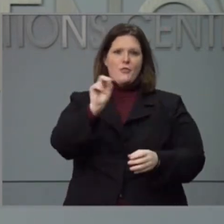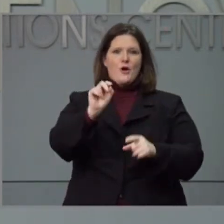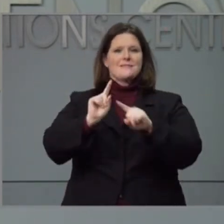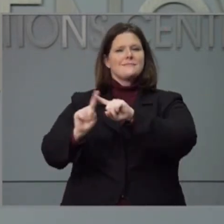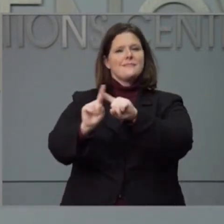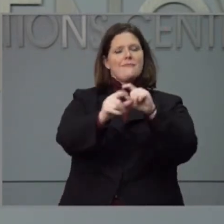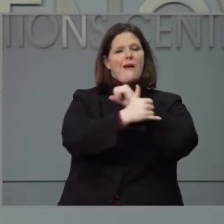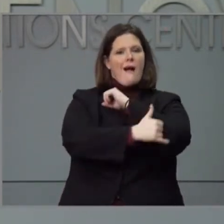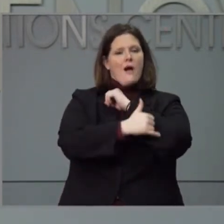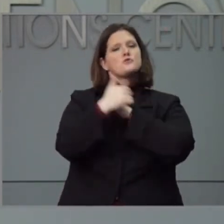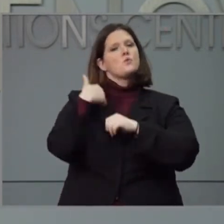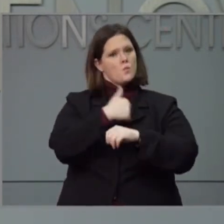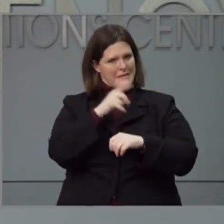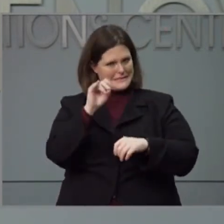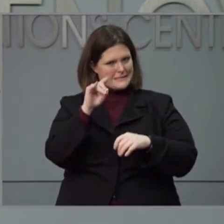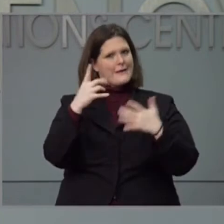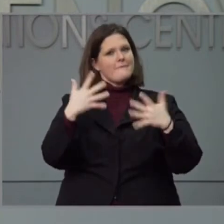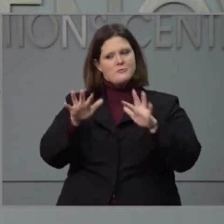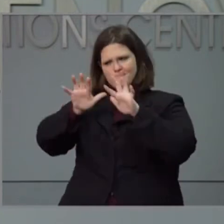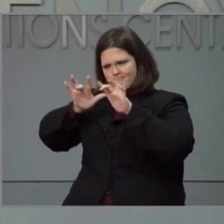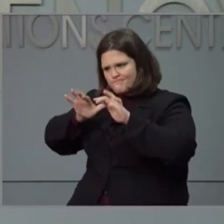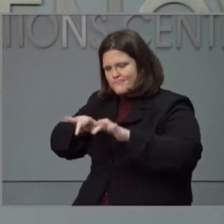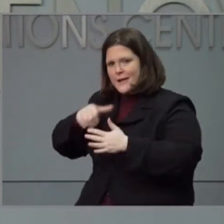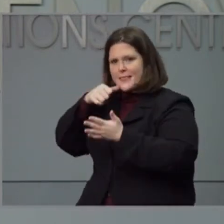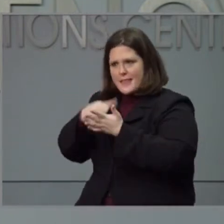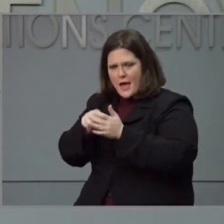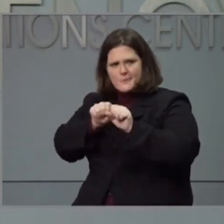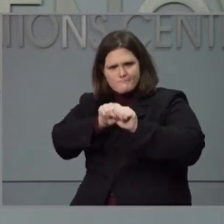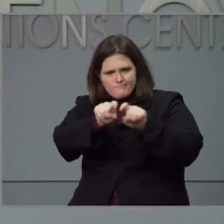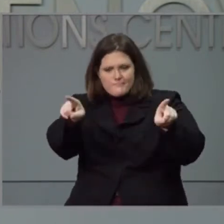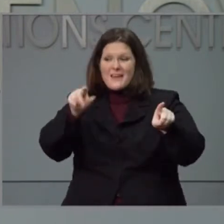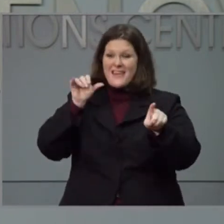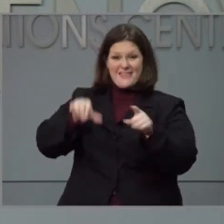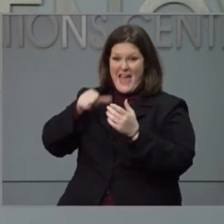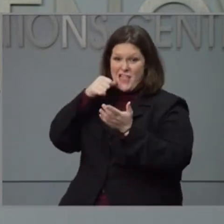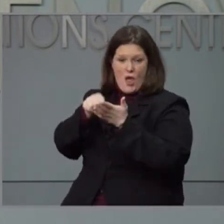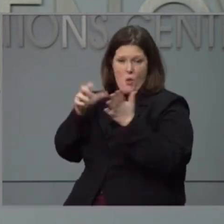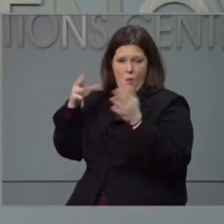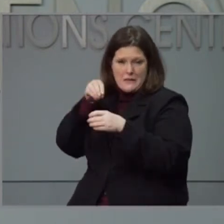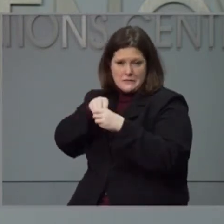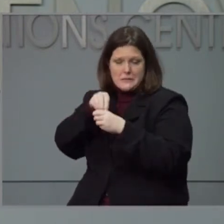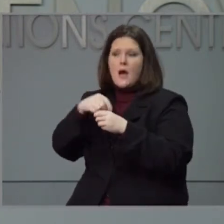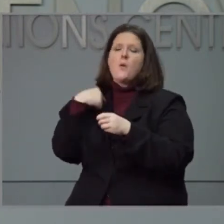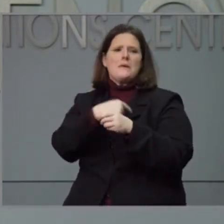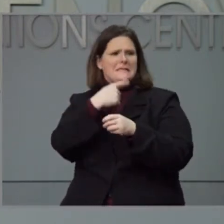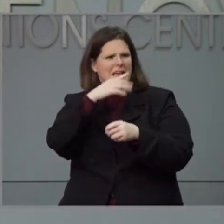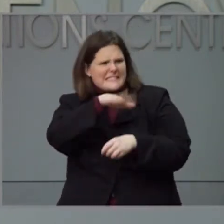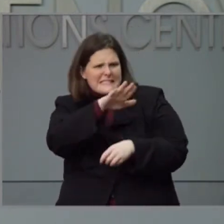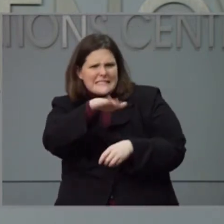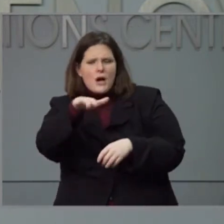particular letter to say, hey, we're looking at your numbers and they are worrisome. And so what is it